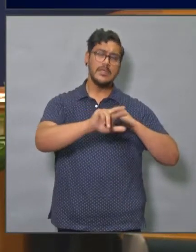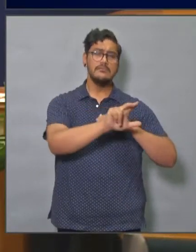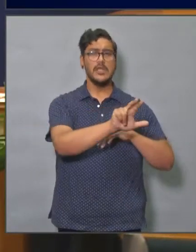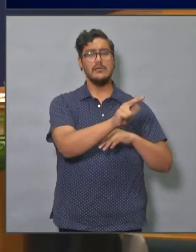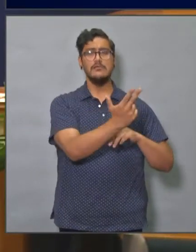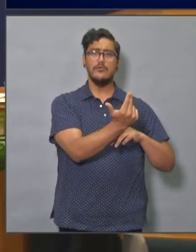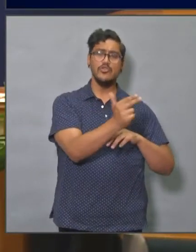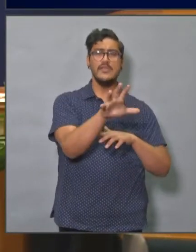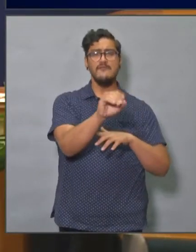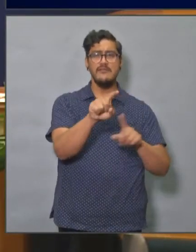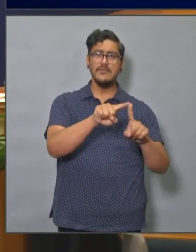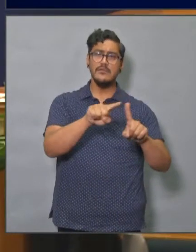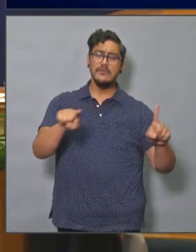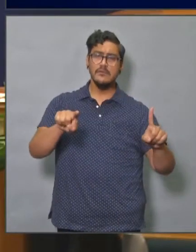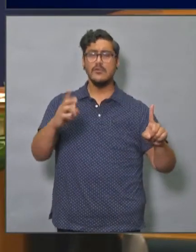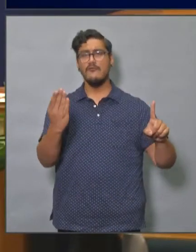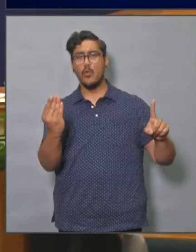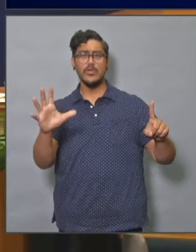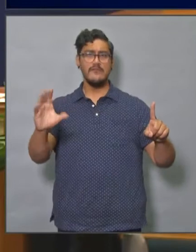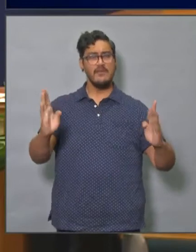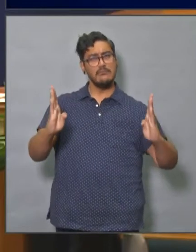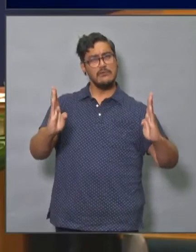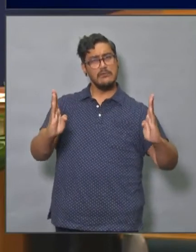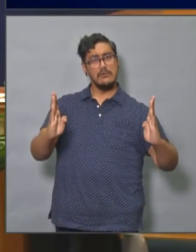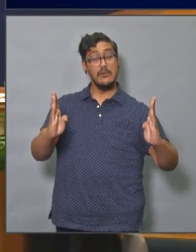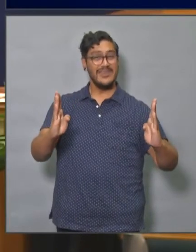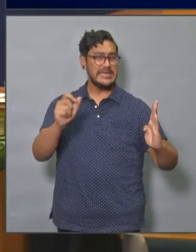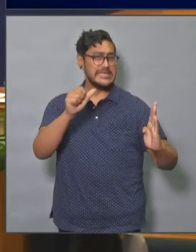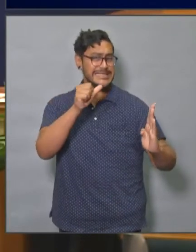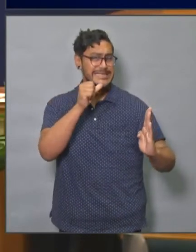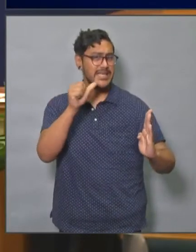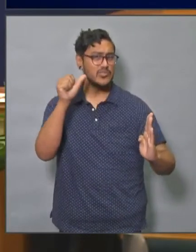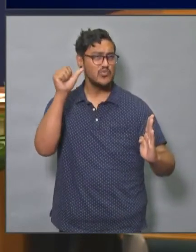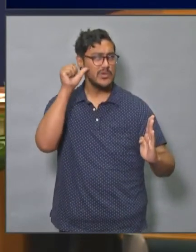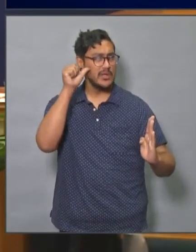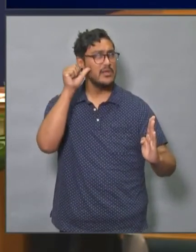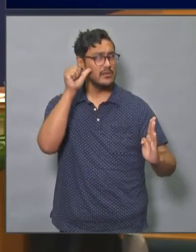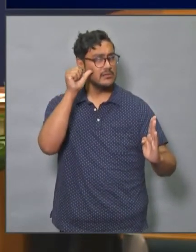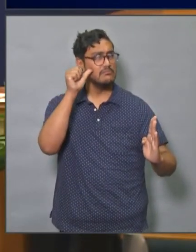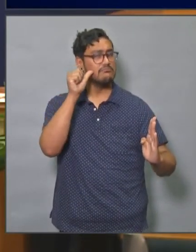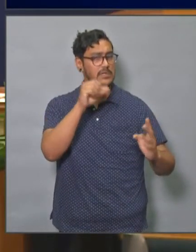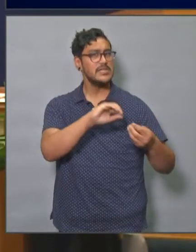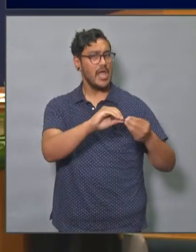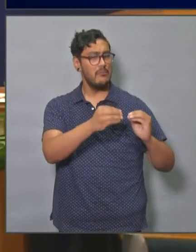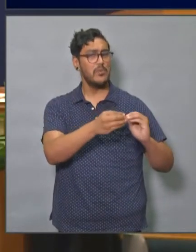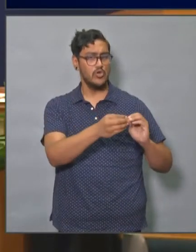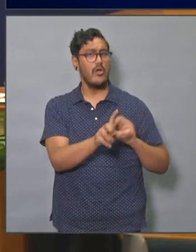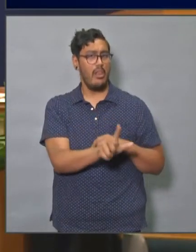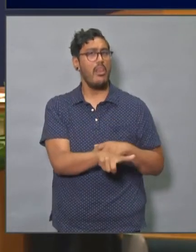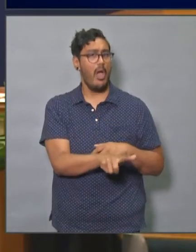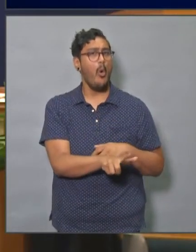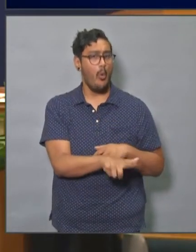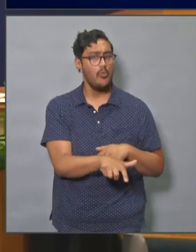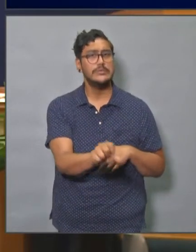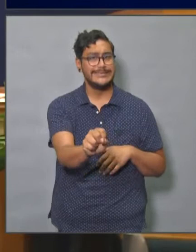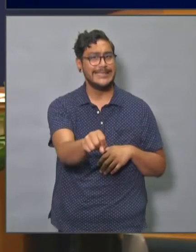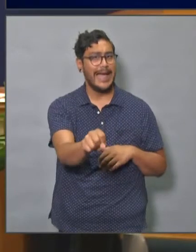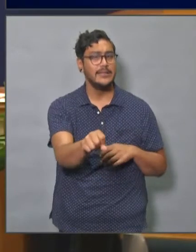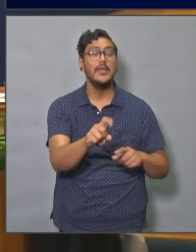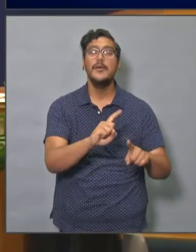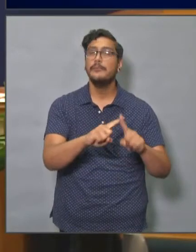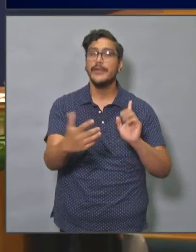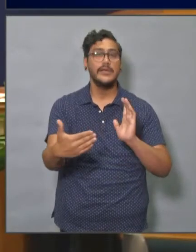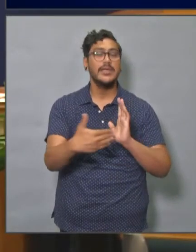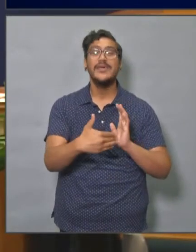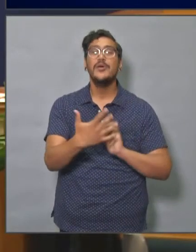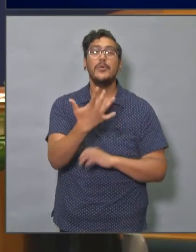and 1,450. Today was up. Yesterday, I think, was particularly low. We do, again, like to look at